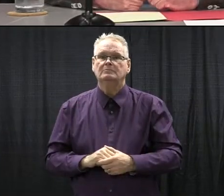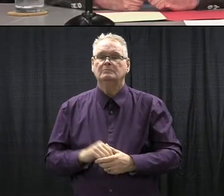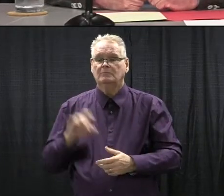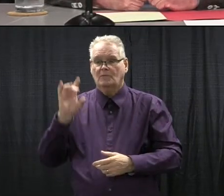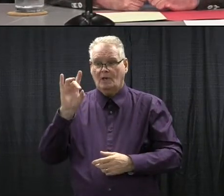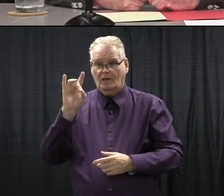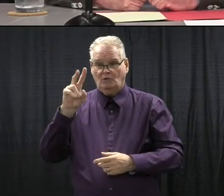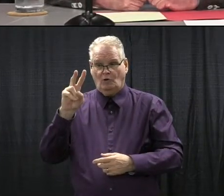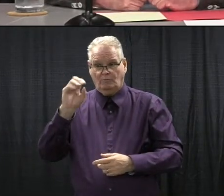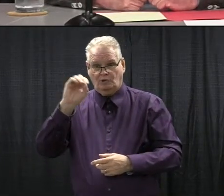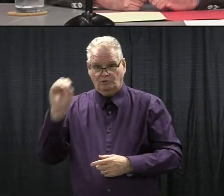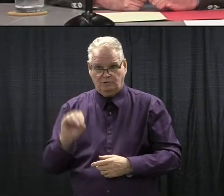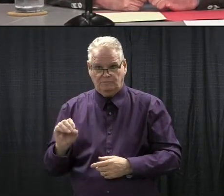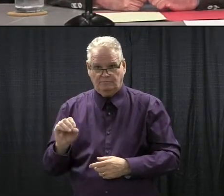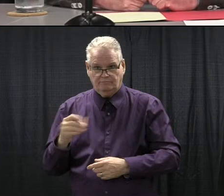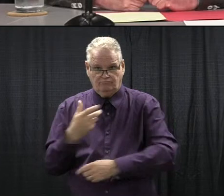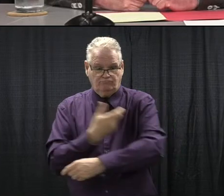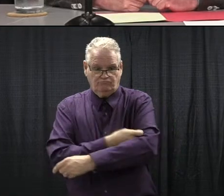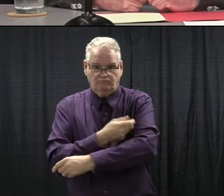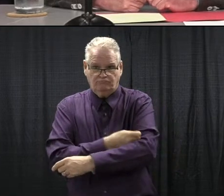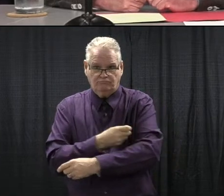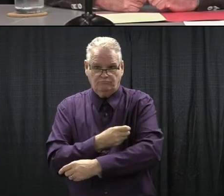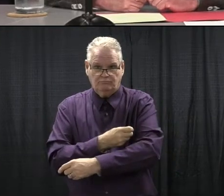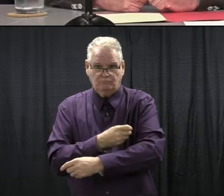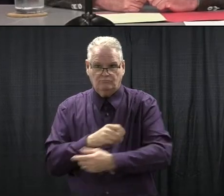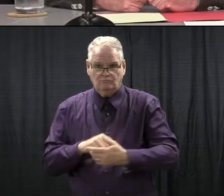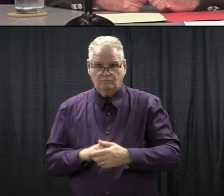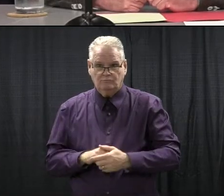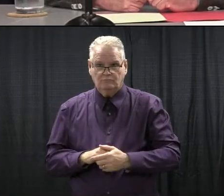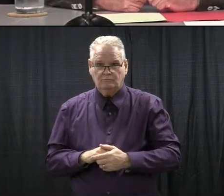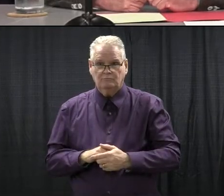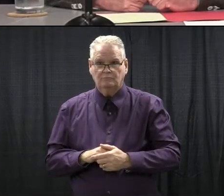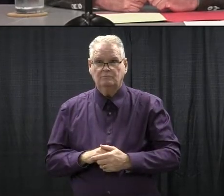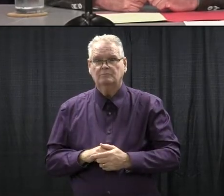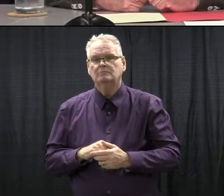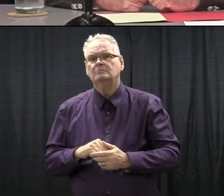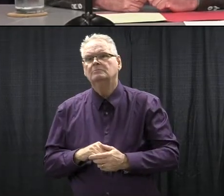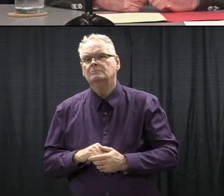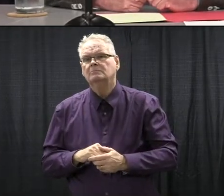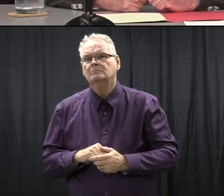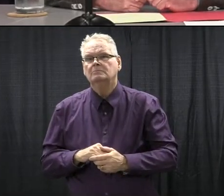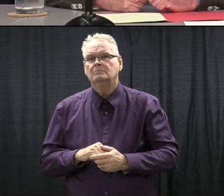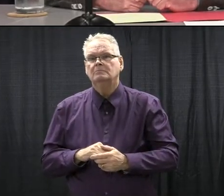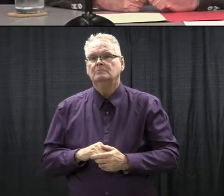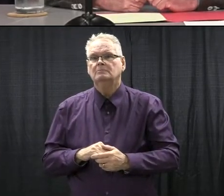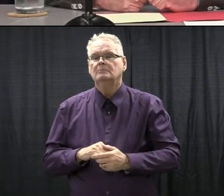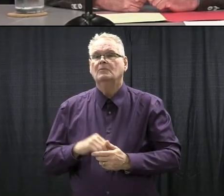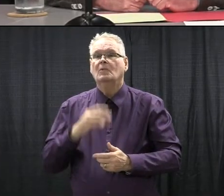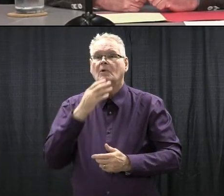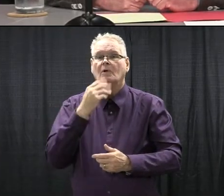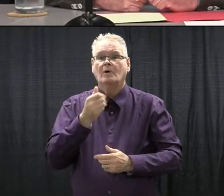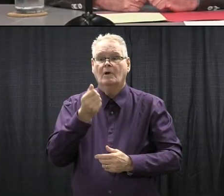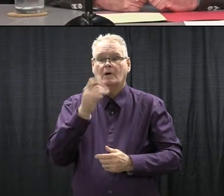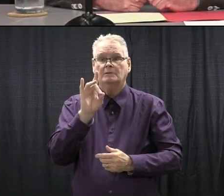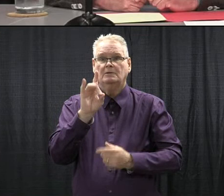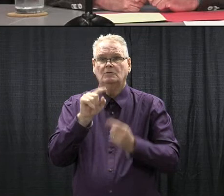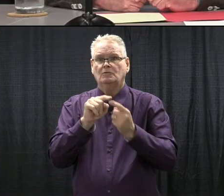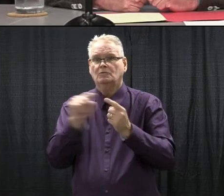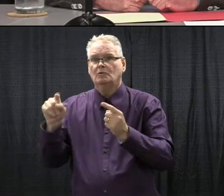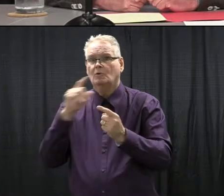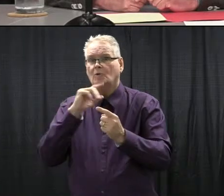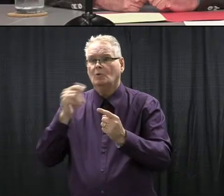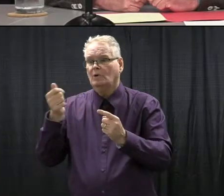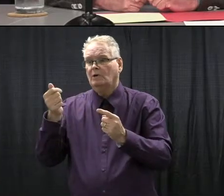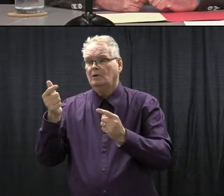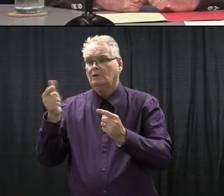and even some genders, for example, where it's substantially lower. For example, if you look at 18 to 29-year-olds, 18 to 29-year-old men,